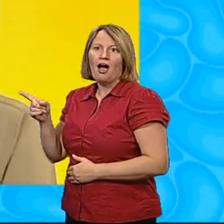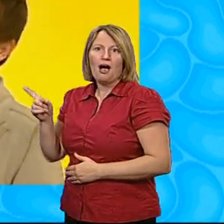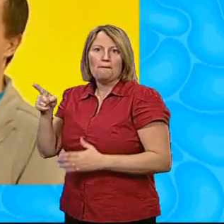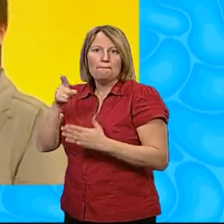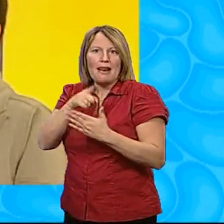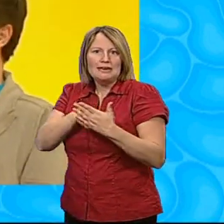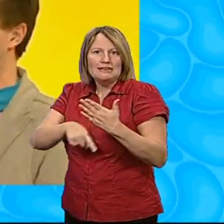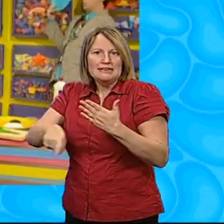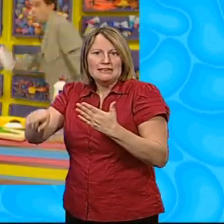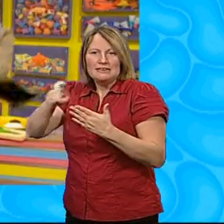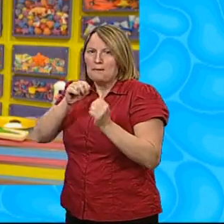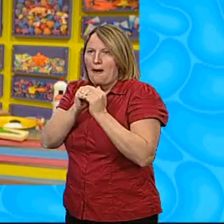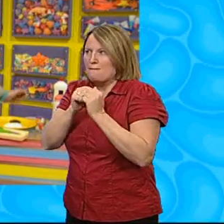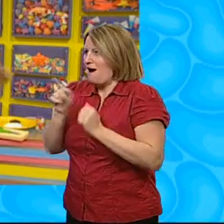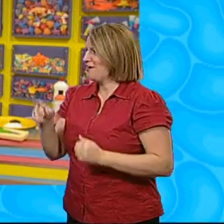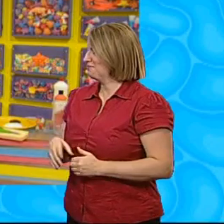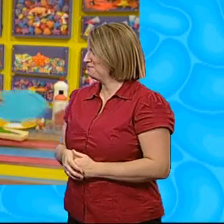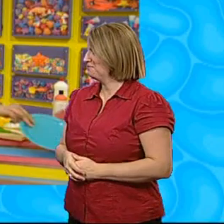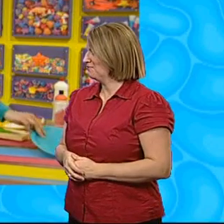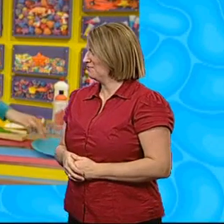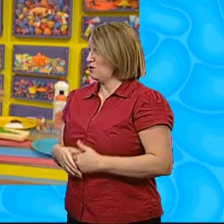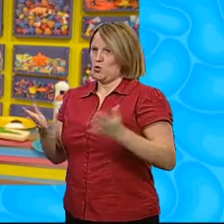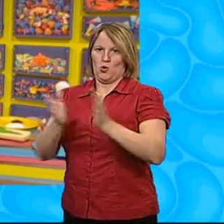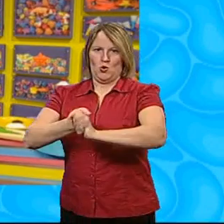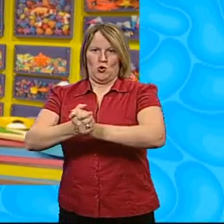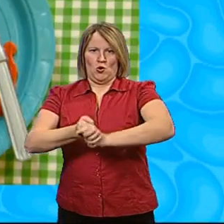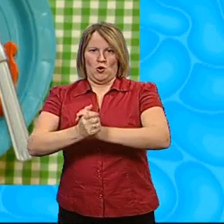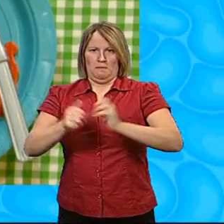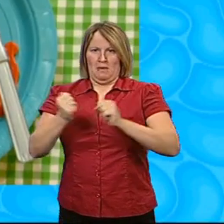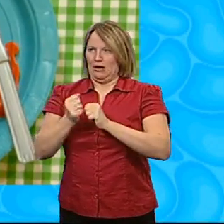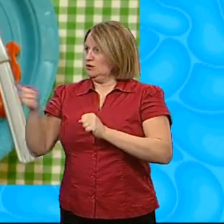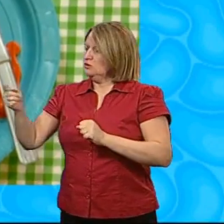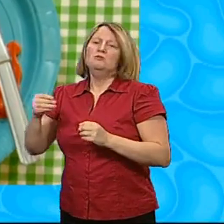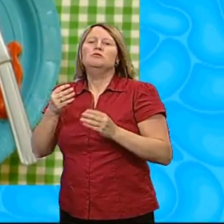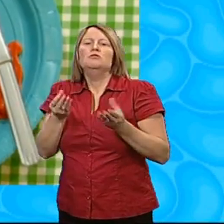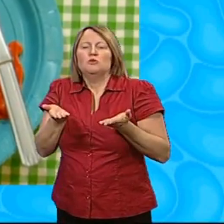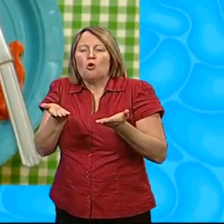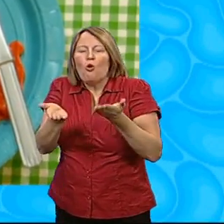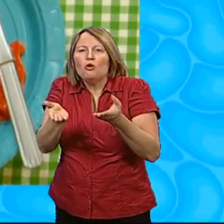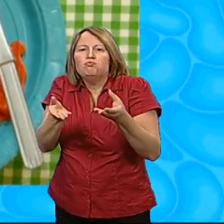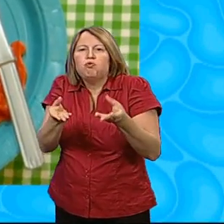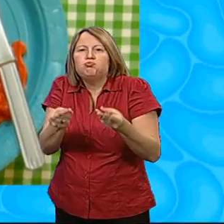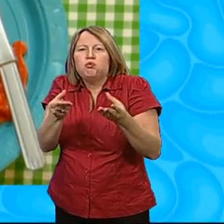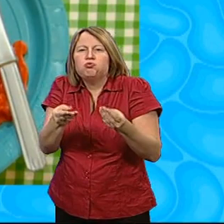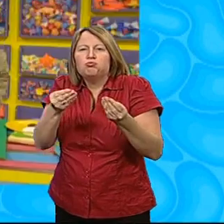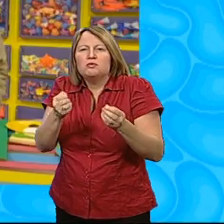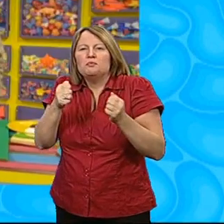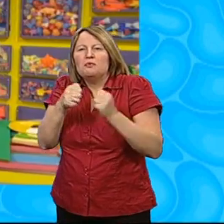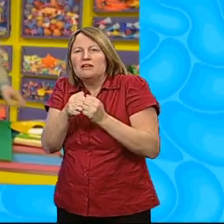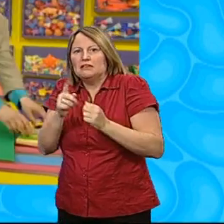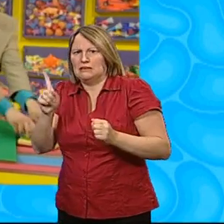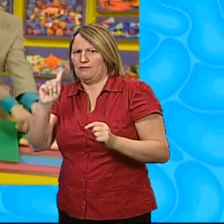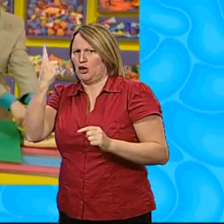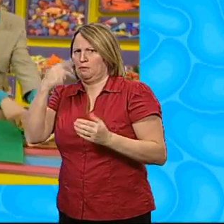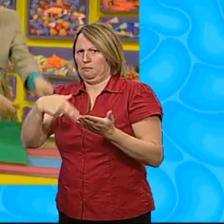And a paper plate. Whoa! Now, to make your sponge toast and tissue paper baked beans like this,